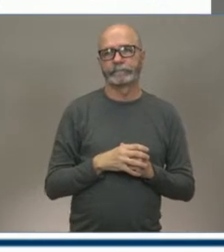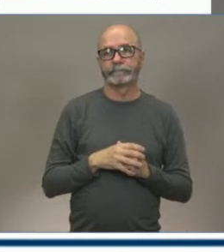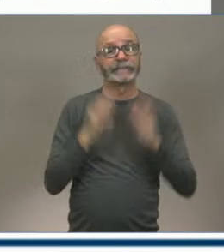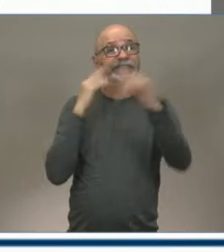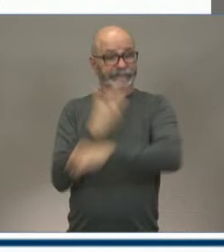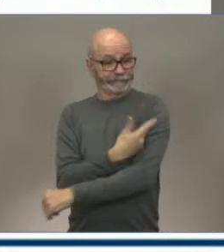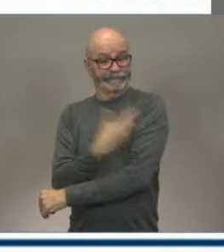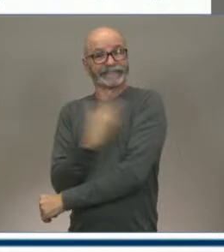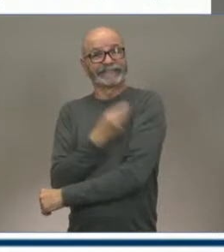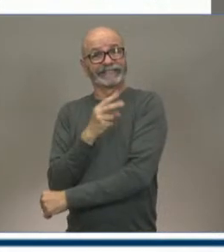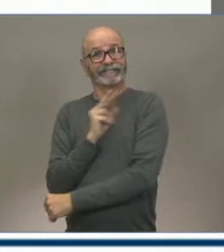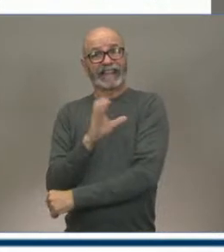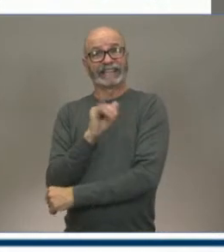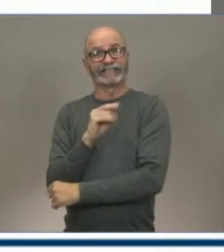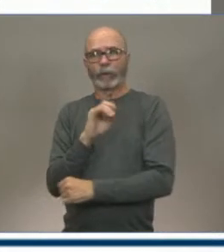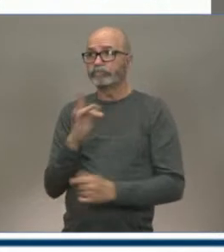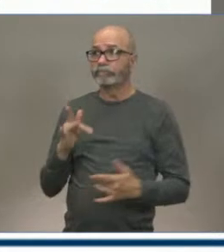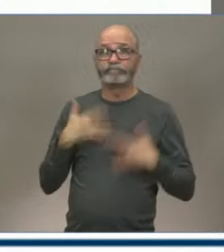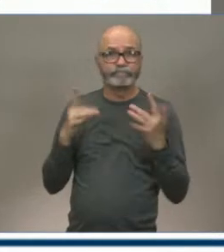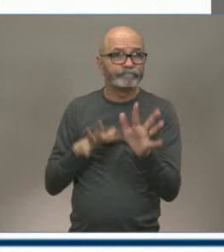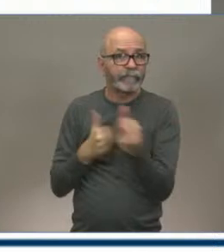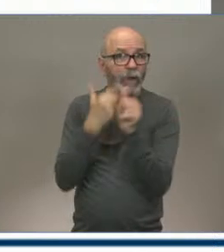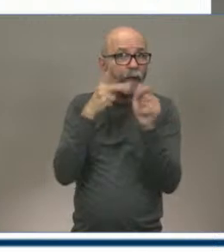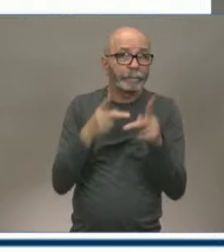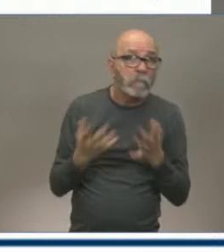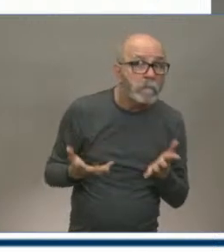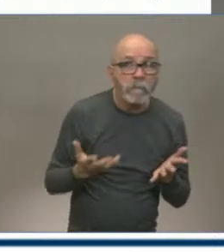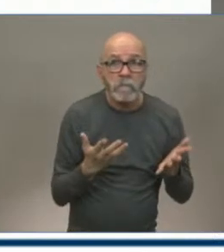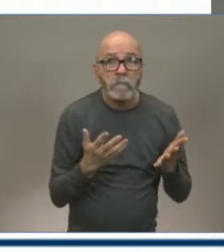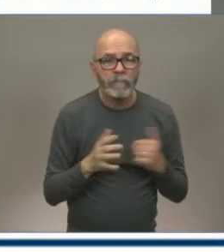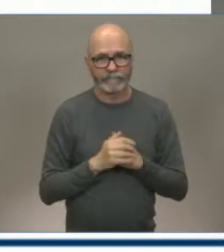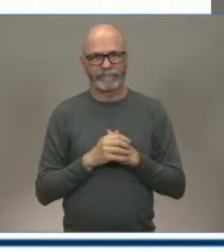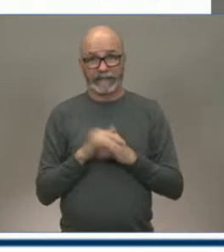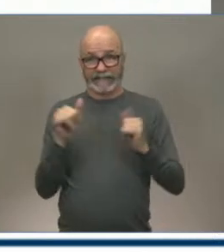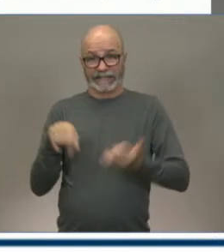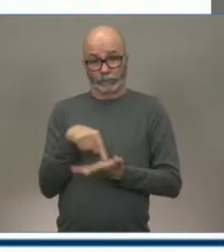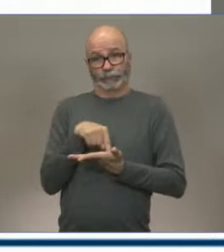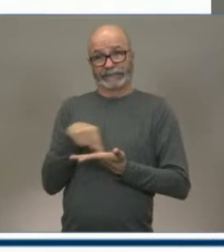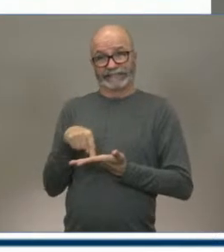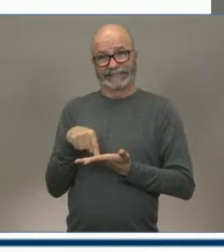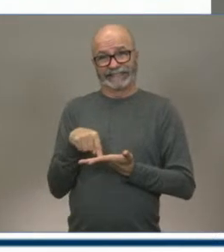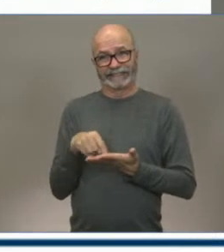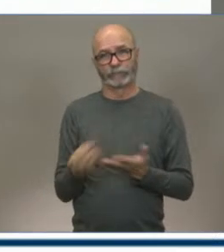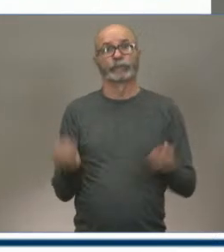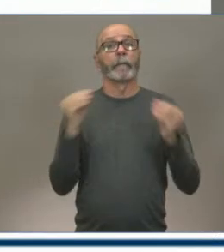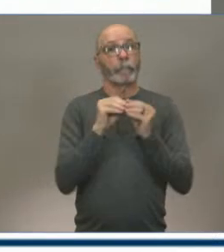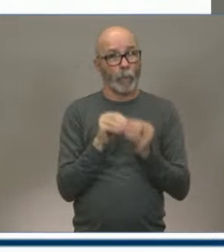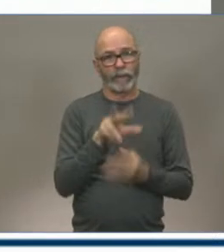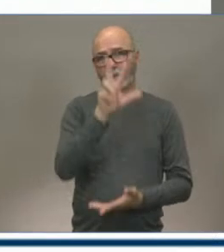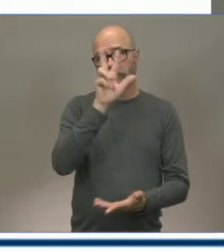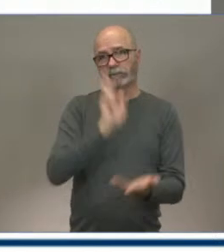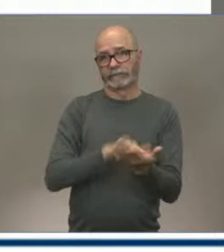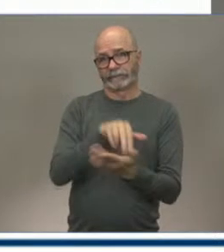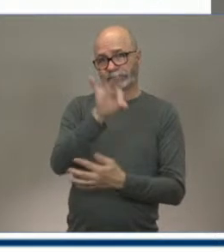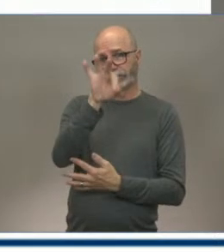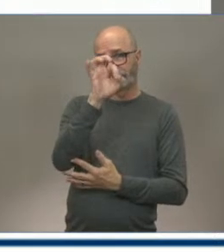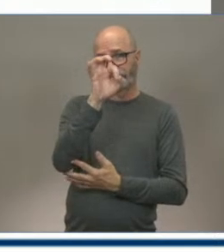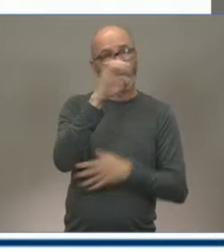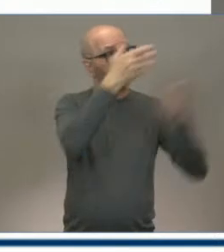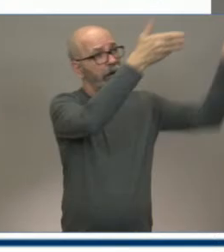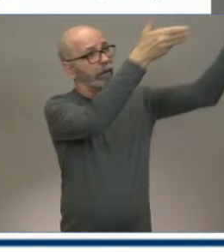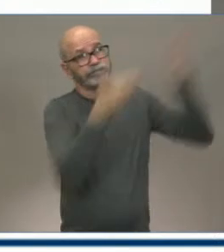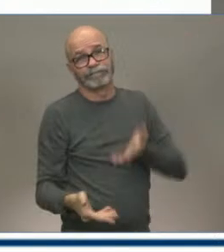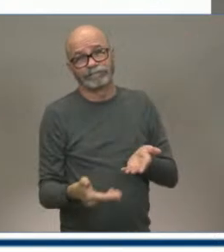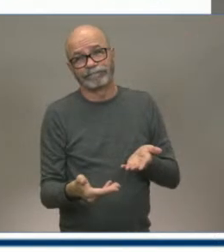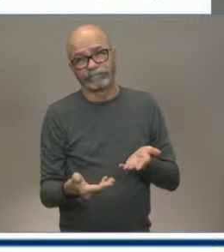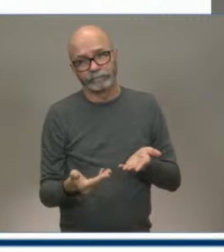quick update on our program rollout. This week, we received another 3,900 doses of the Pfizer vaccine, which has